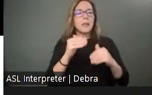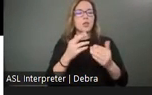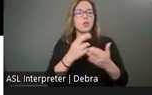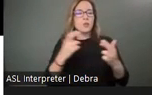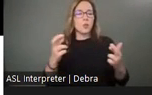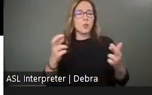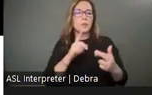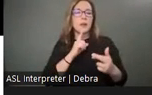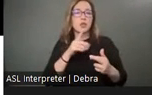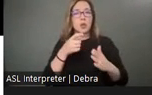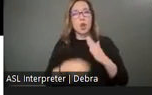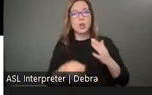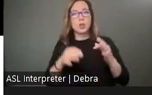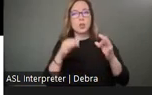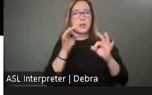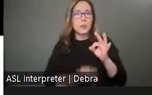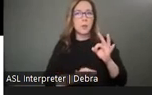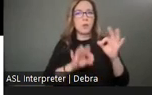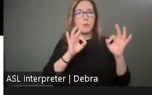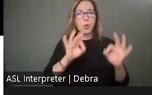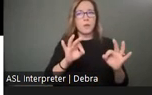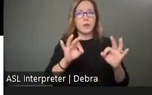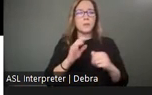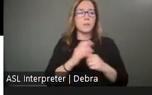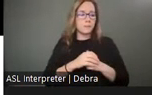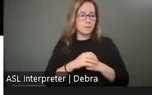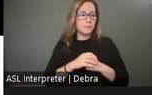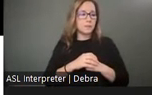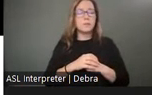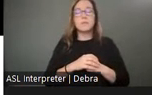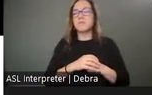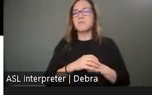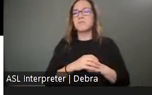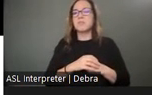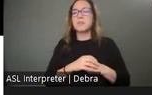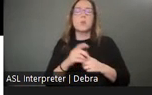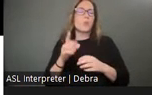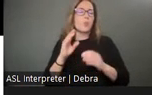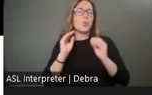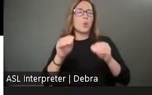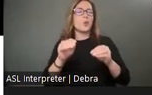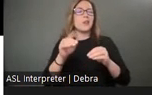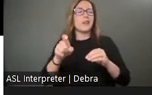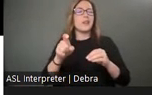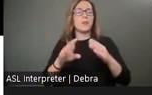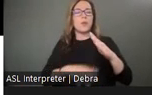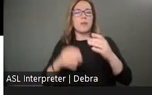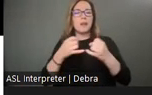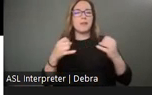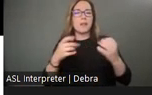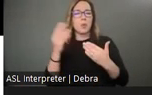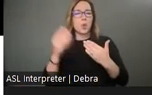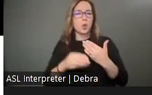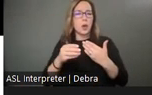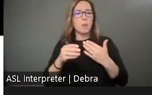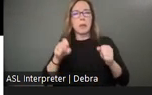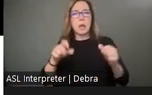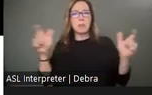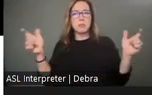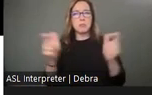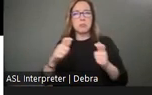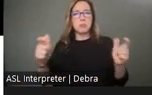costs simple and succinct. What you need, just put what you need for a baseline program, something that's scalable, something you can easily